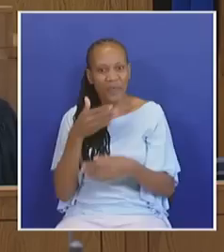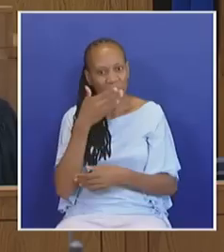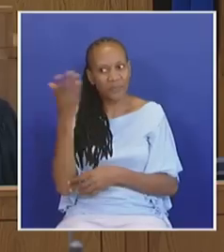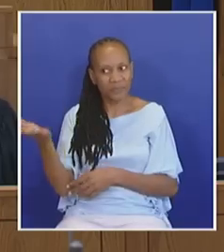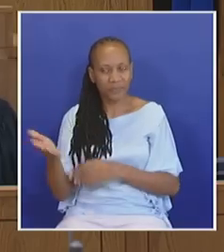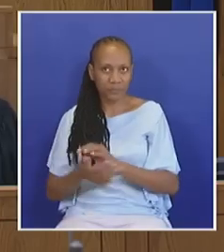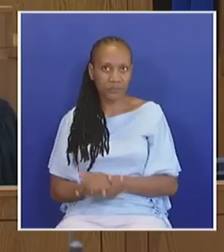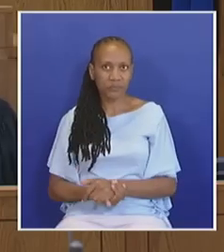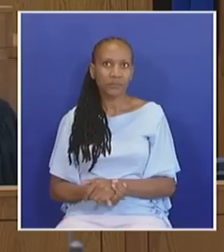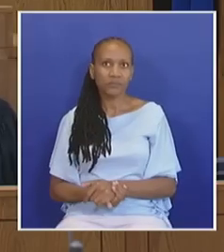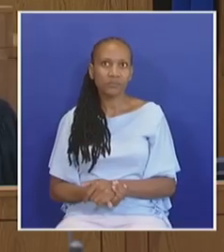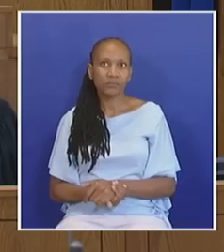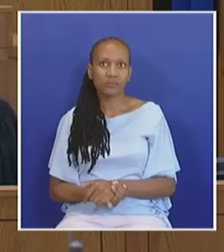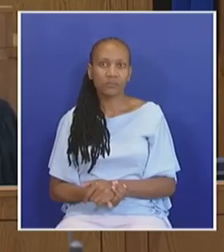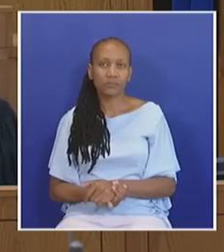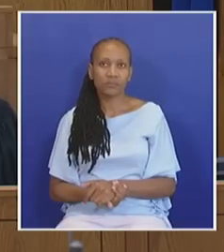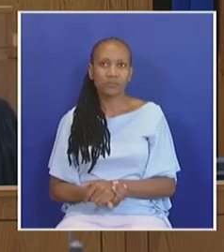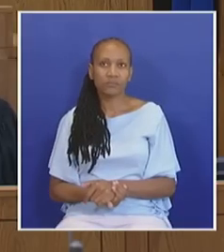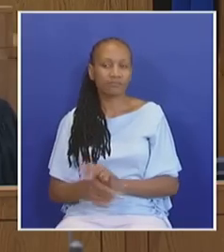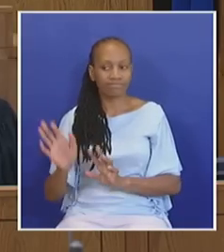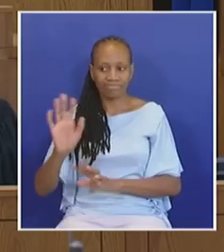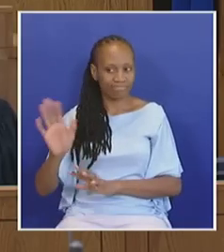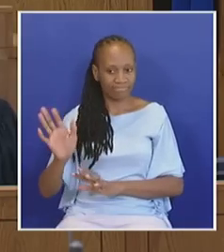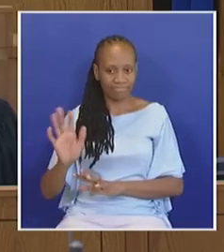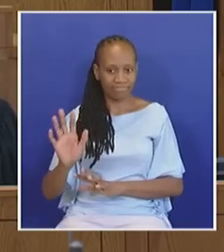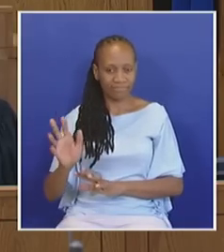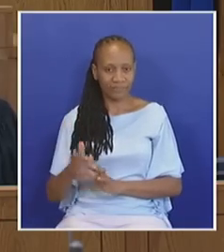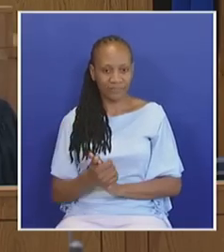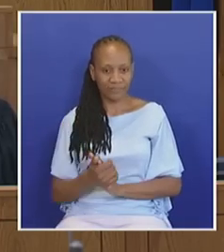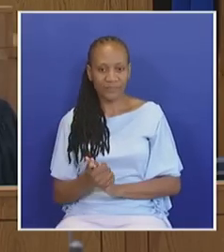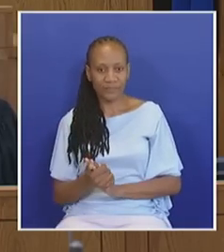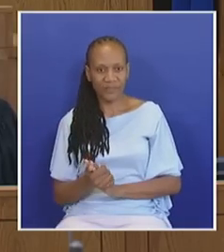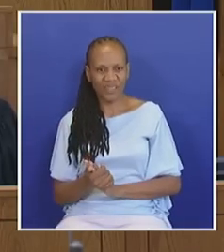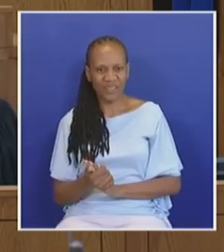No. I think, Honorable Mohapi, I don't know where the negligence comes in.